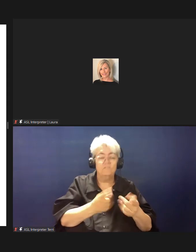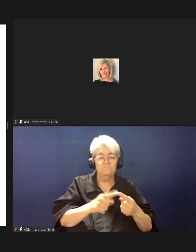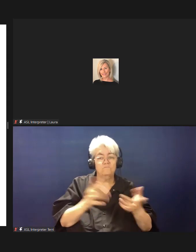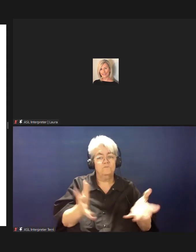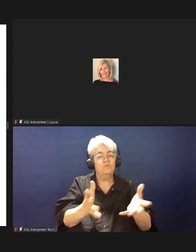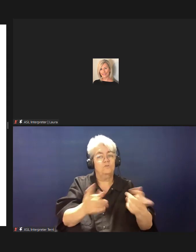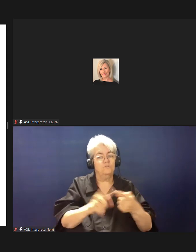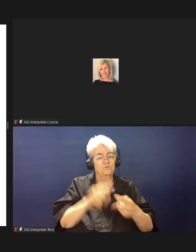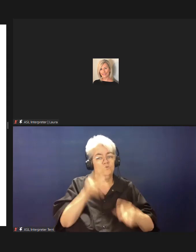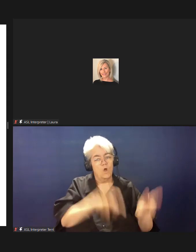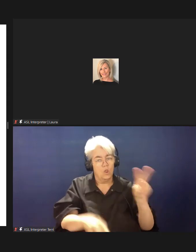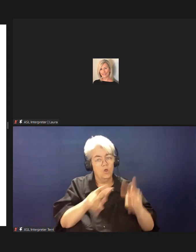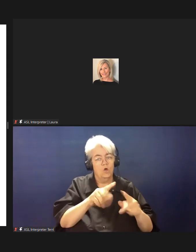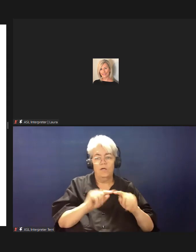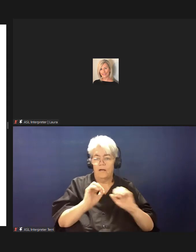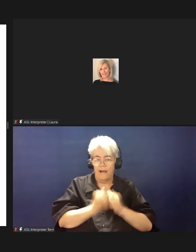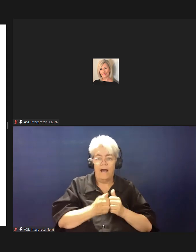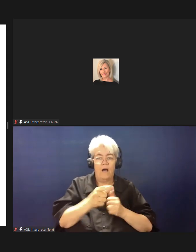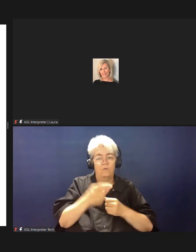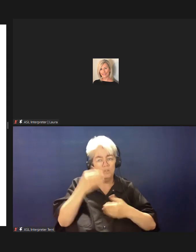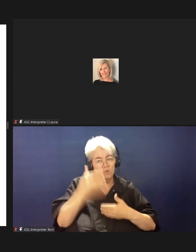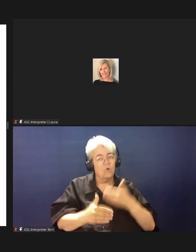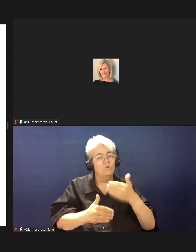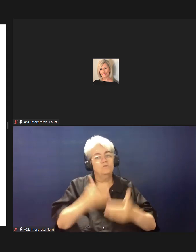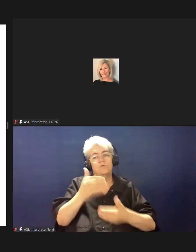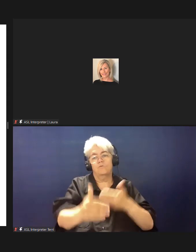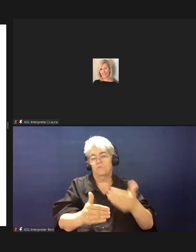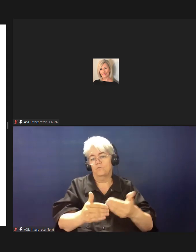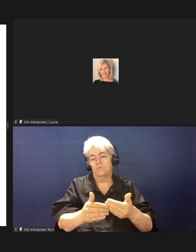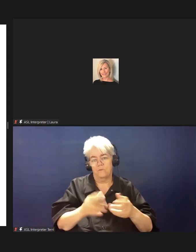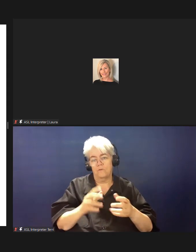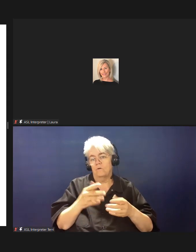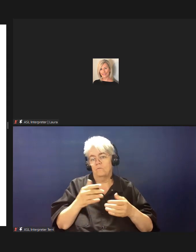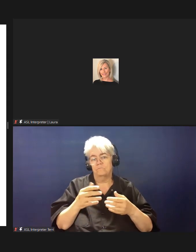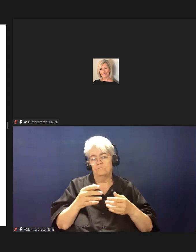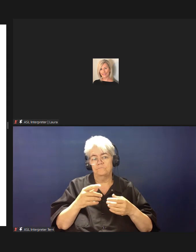take a look at how it walks through the complete process.